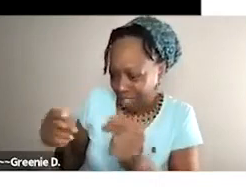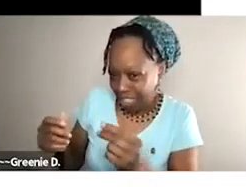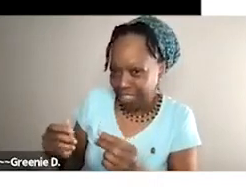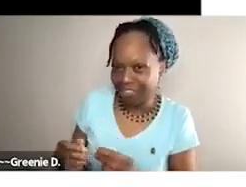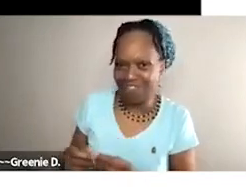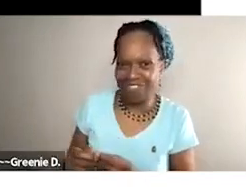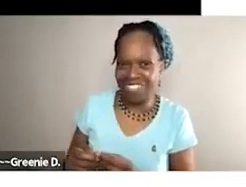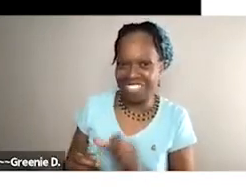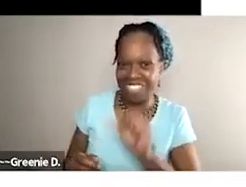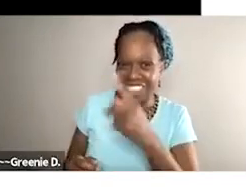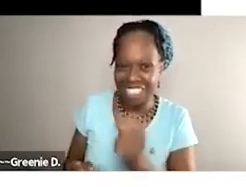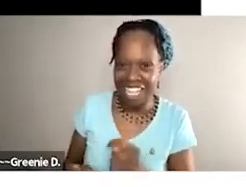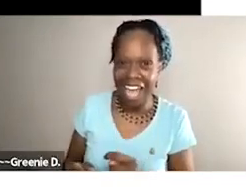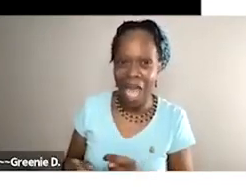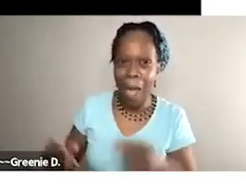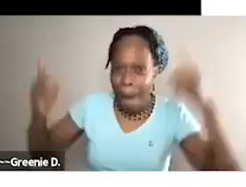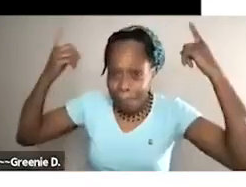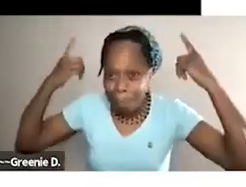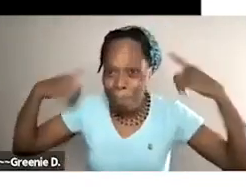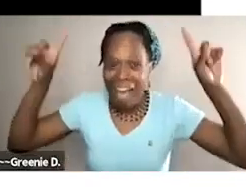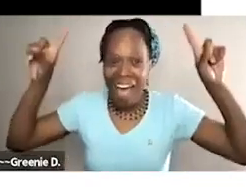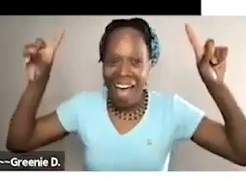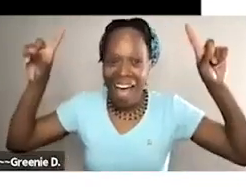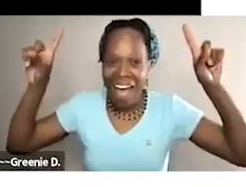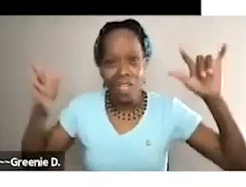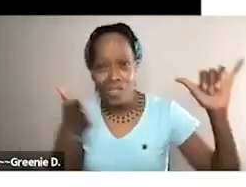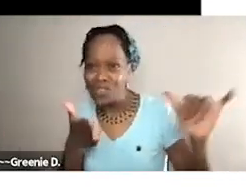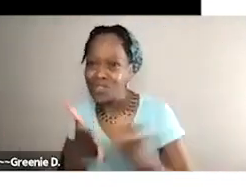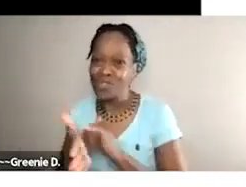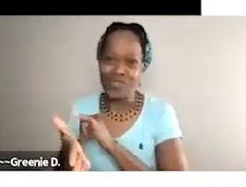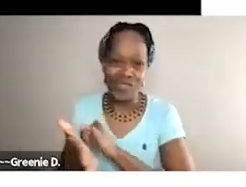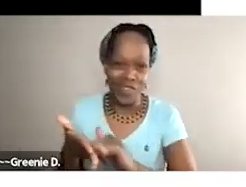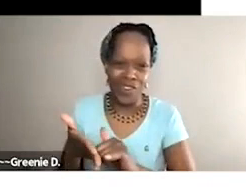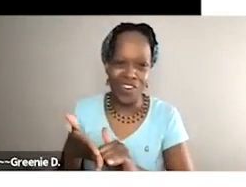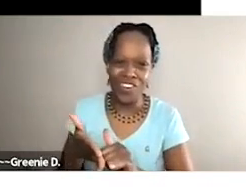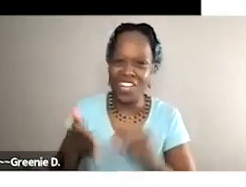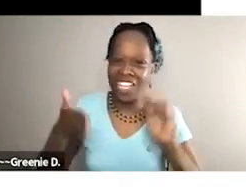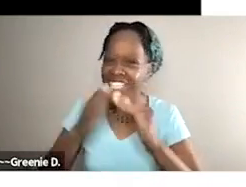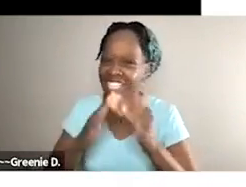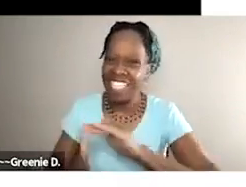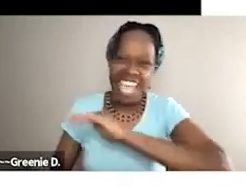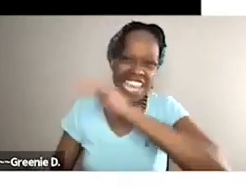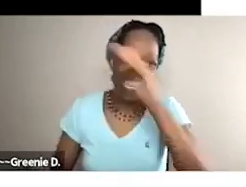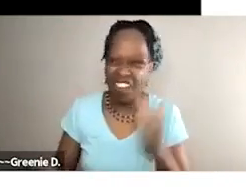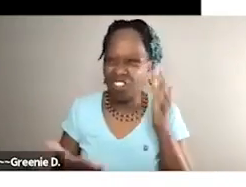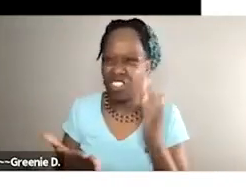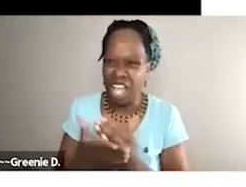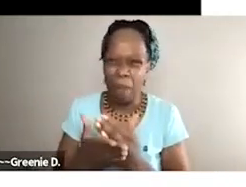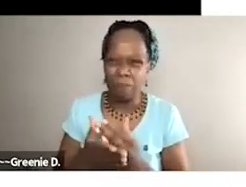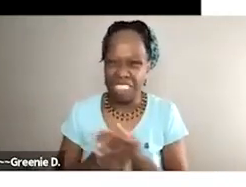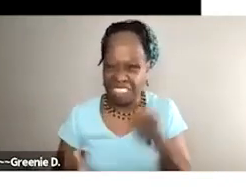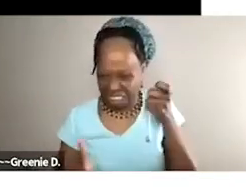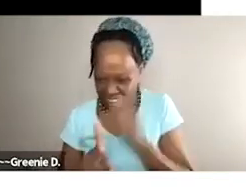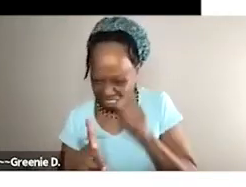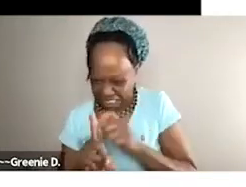I did it! New York! The city that never stops f***ing with you.